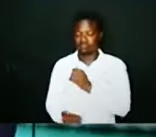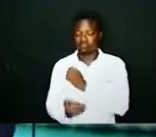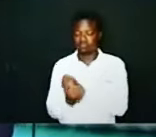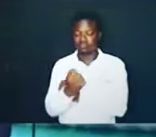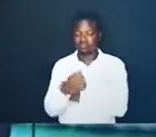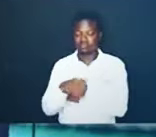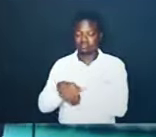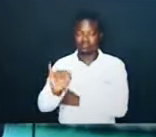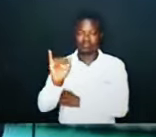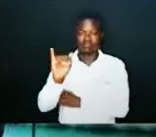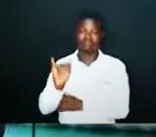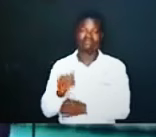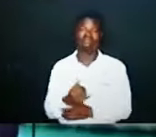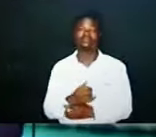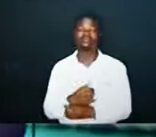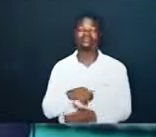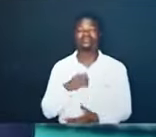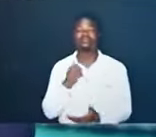Amen.